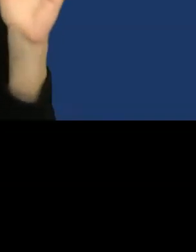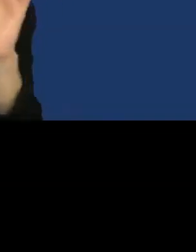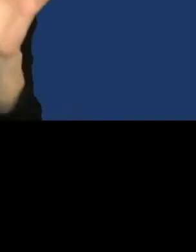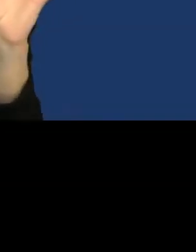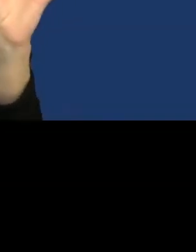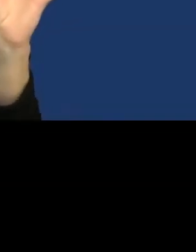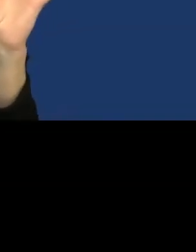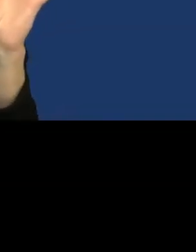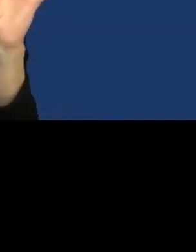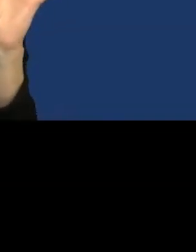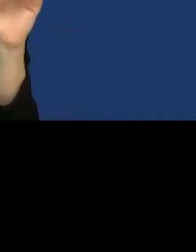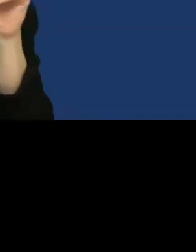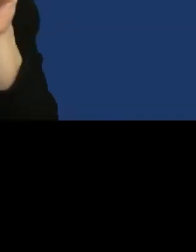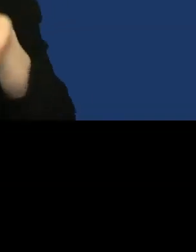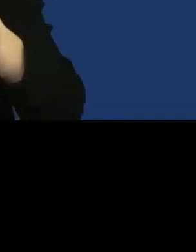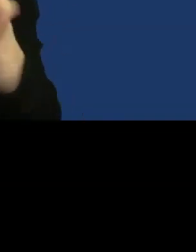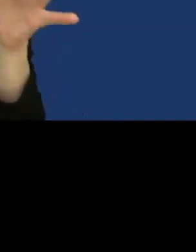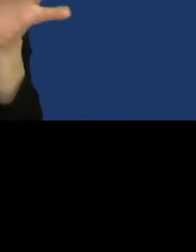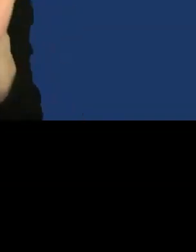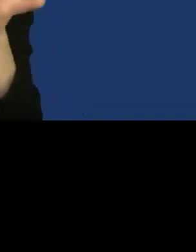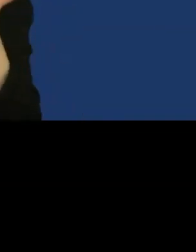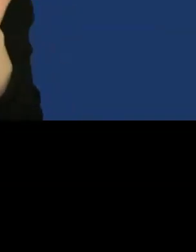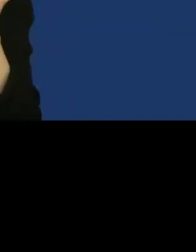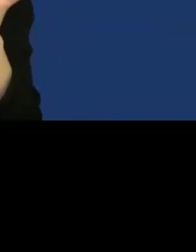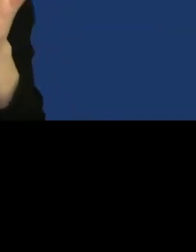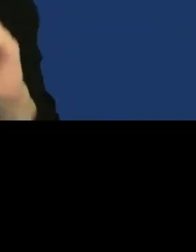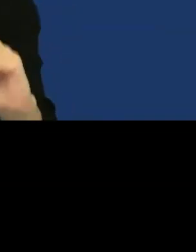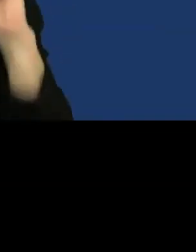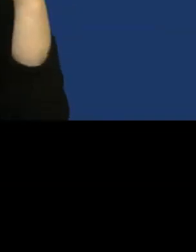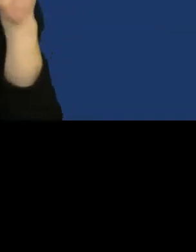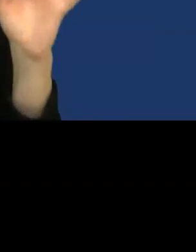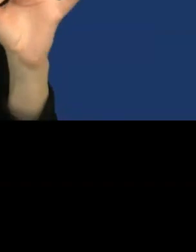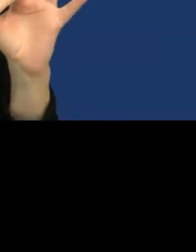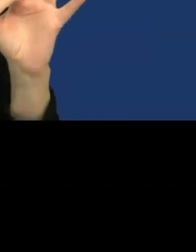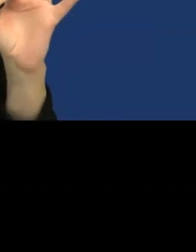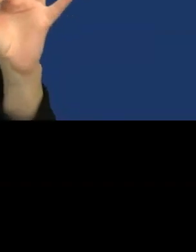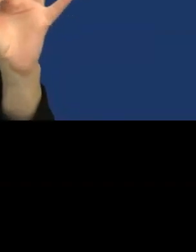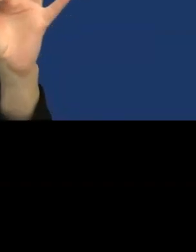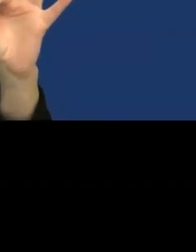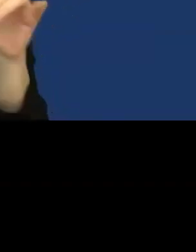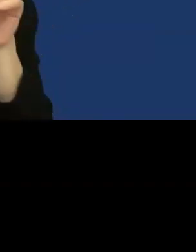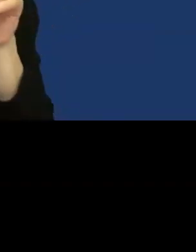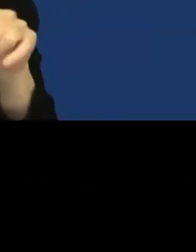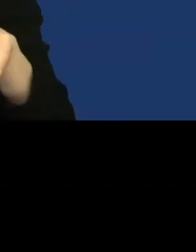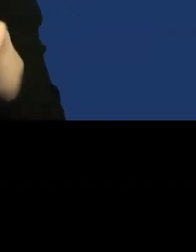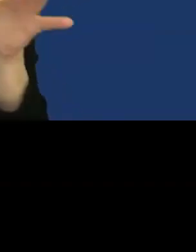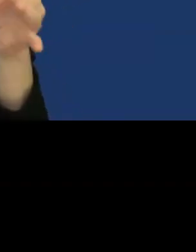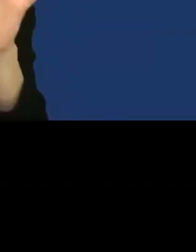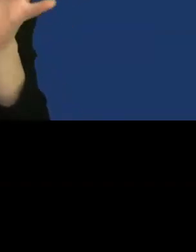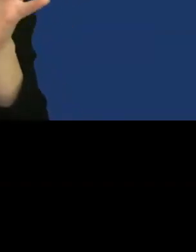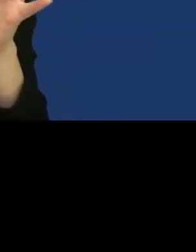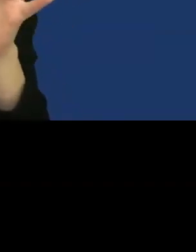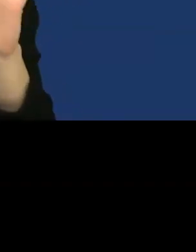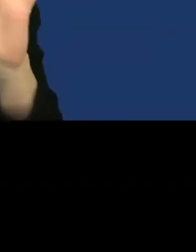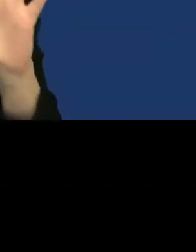on simultaneously instead of sequentially, for instance, those types of results I don't really expect to depend on the